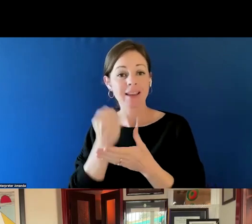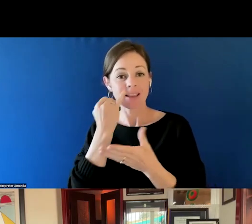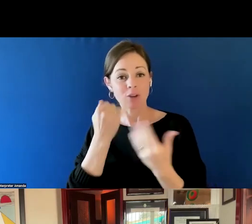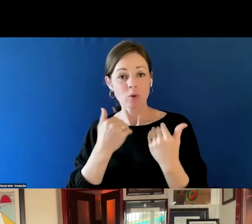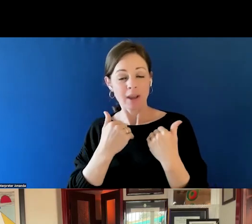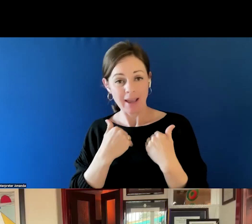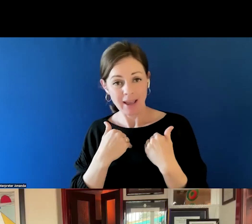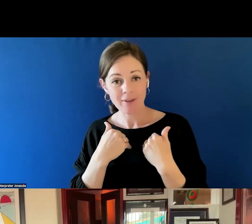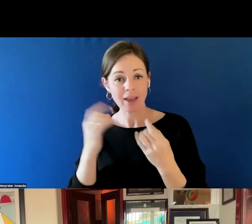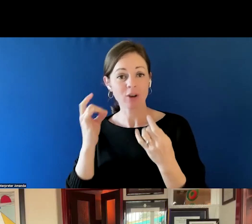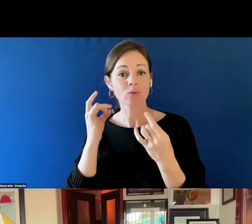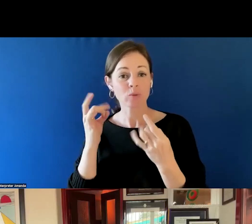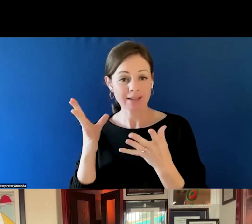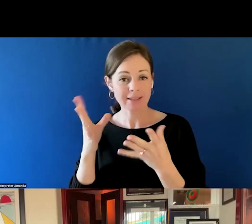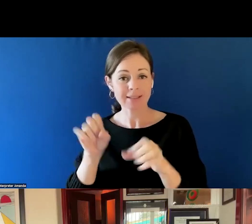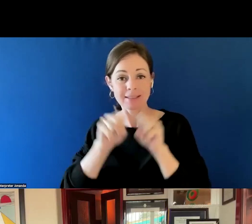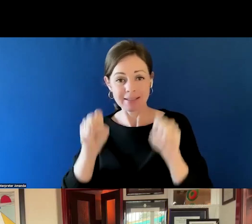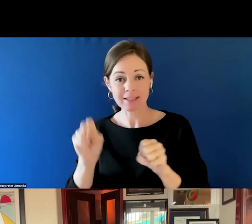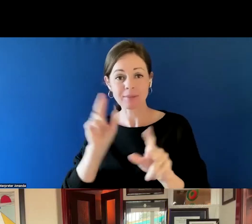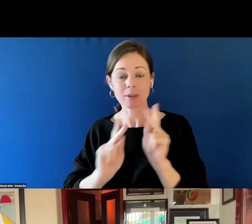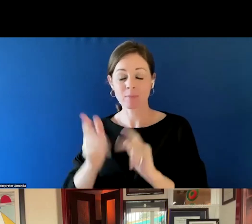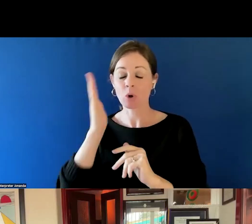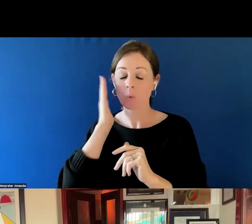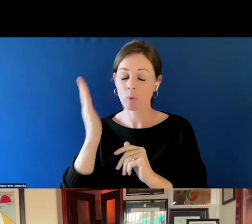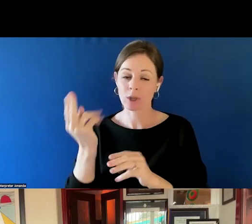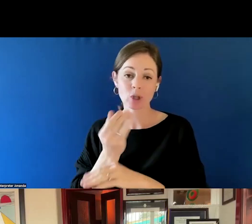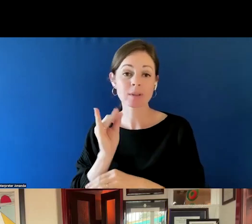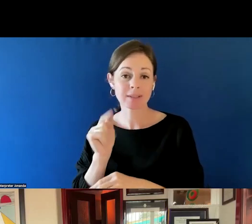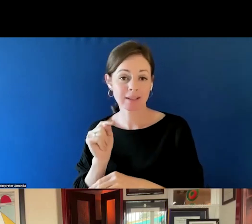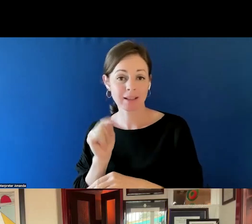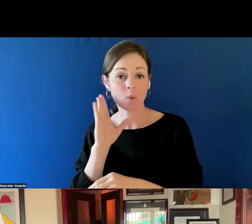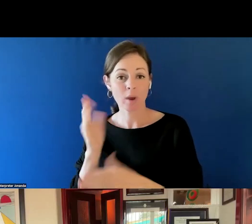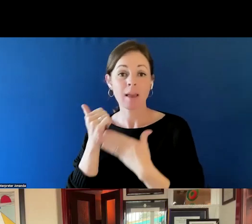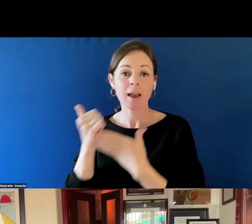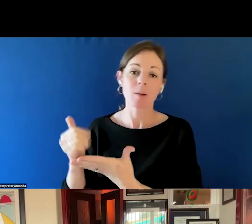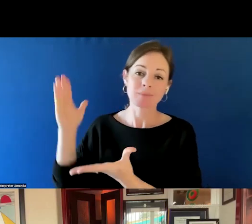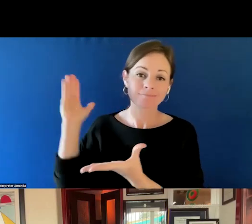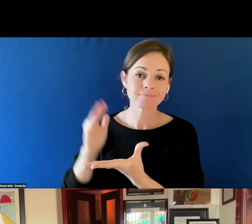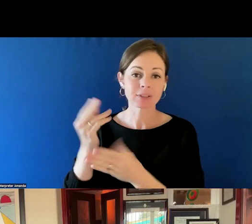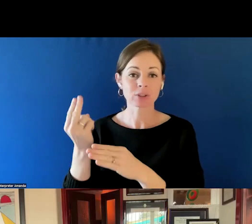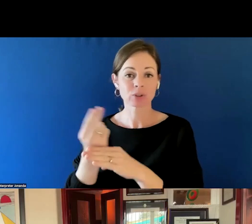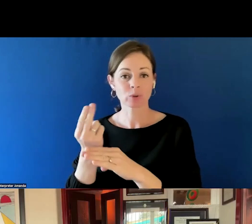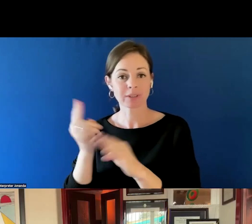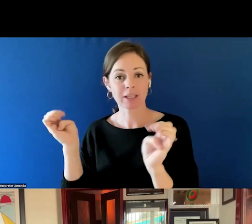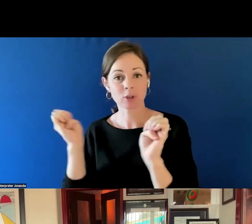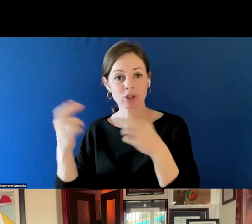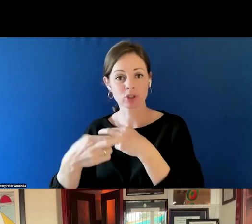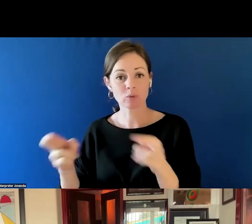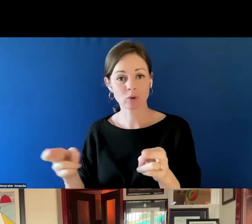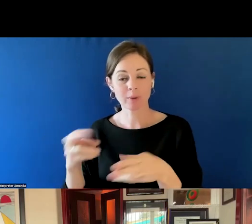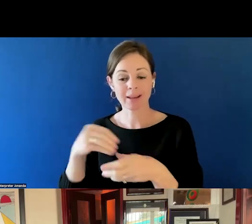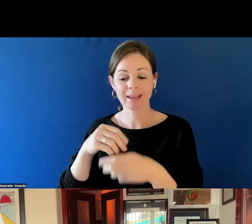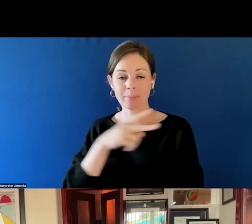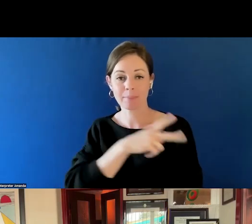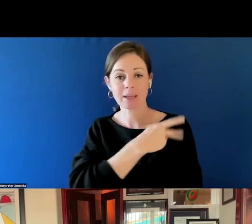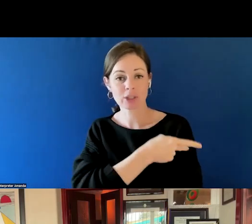crisis system, people will use it, and that can help impact and lessen the utilization of emergency rooms and inpatients.